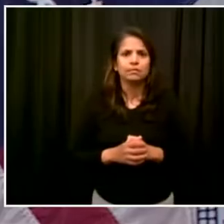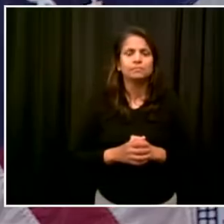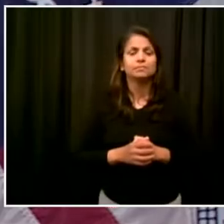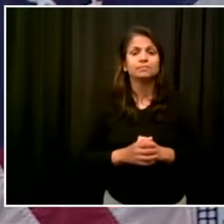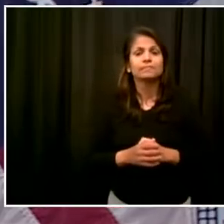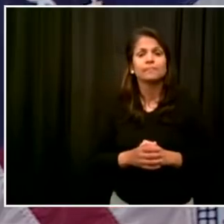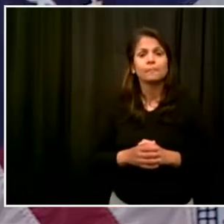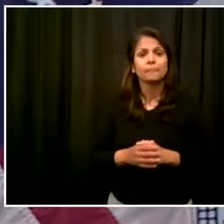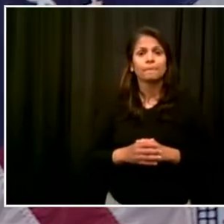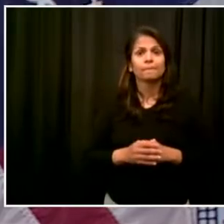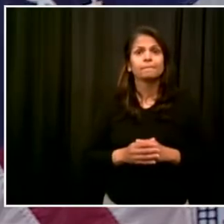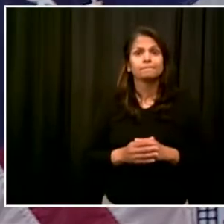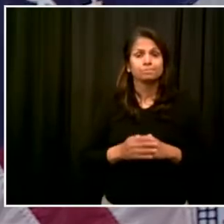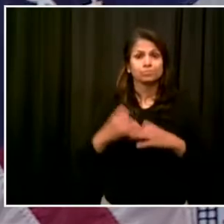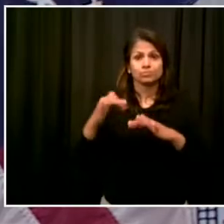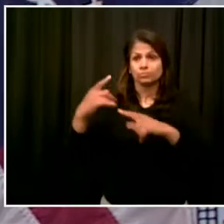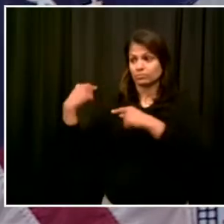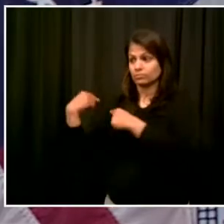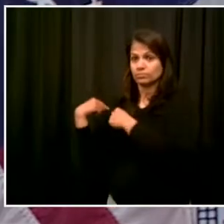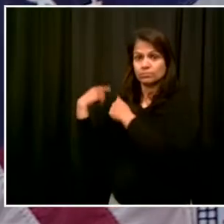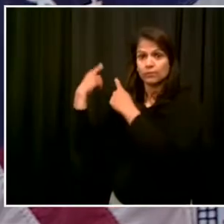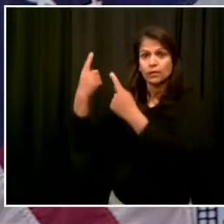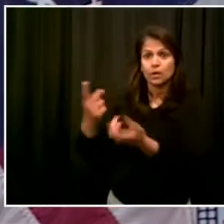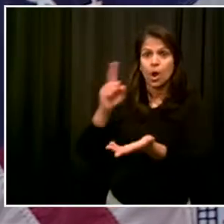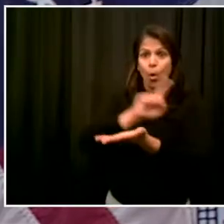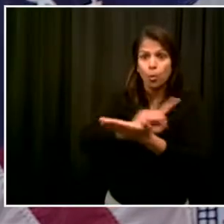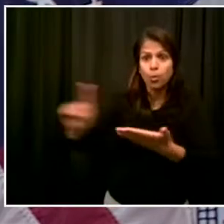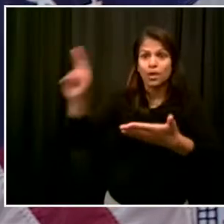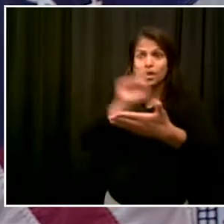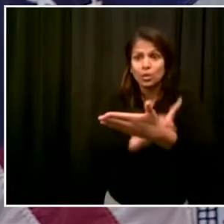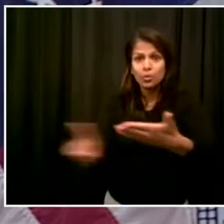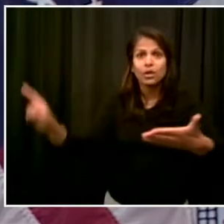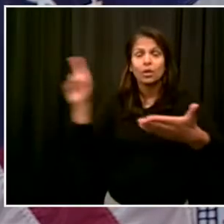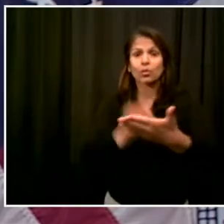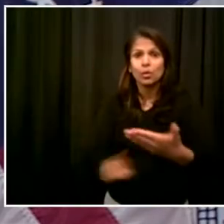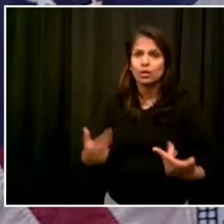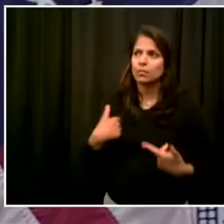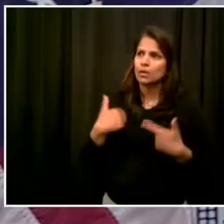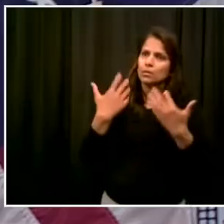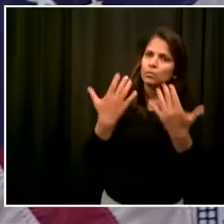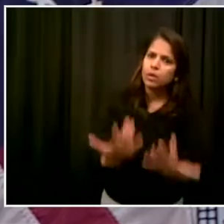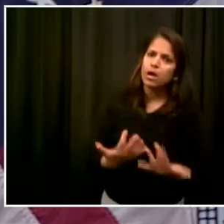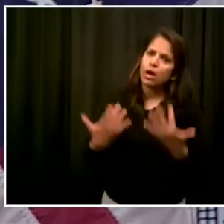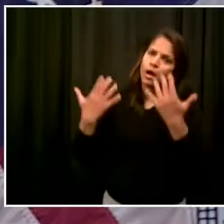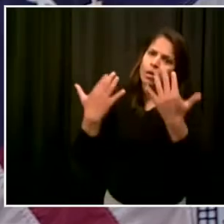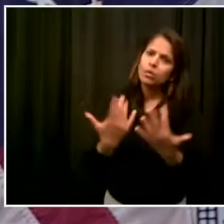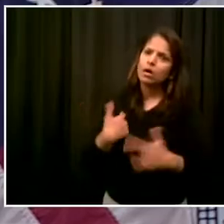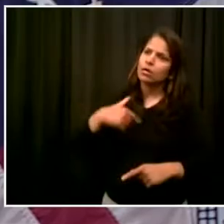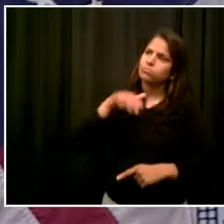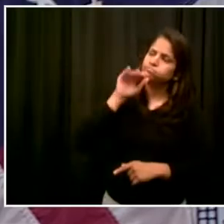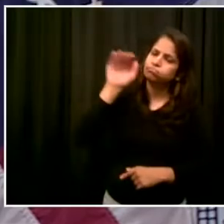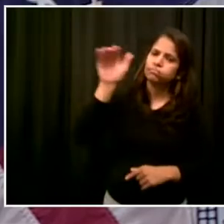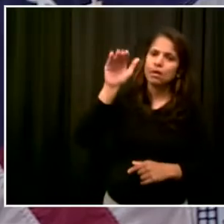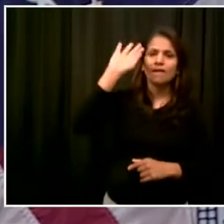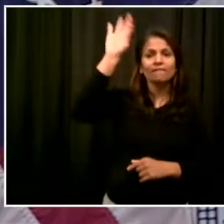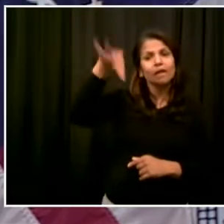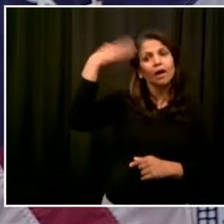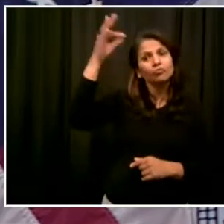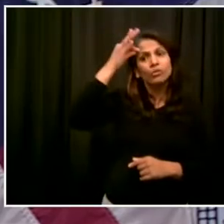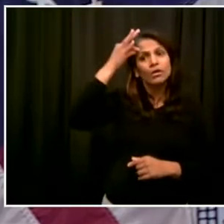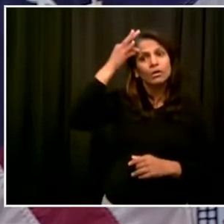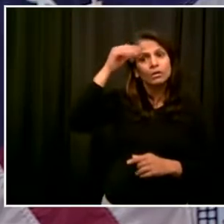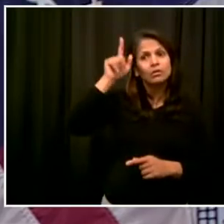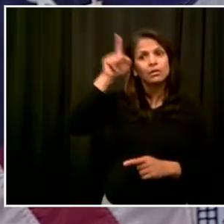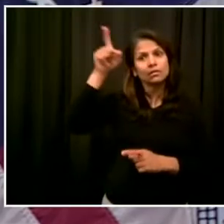there would be a federal stimulus plan by now. It's quite clear that's not happening. The earliest that could happen is the second half of July, and we don't know if, how, when it